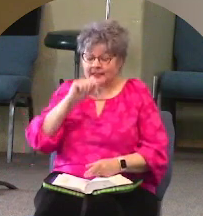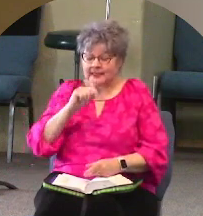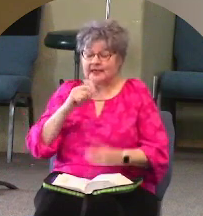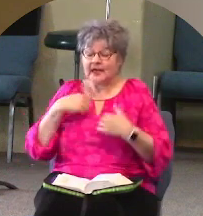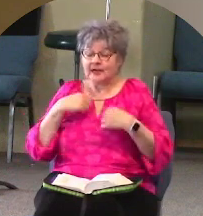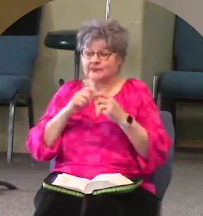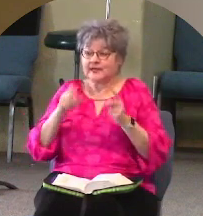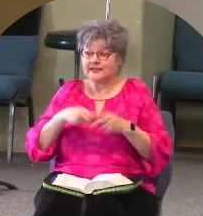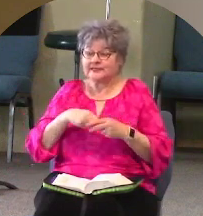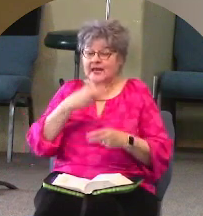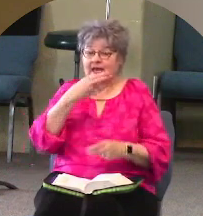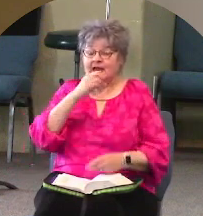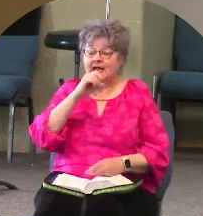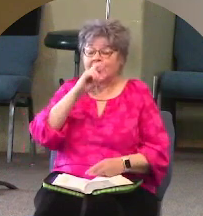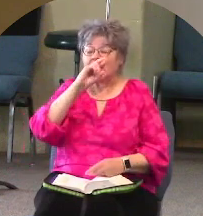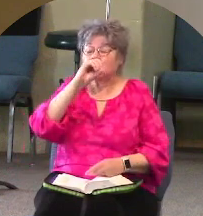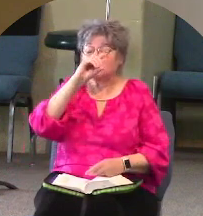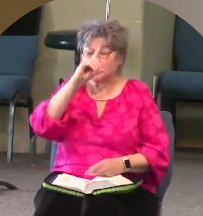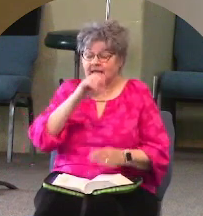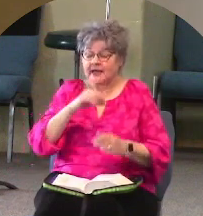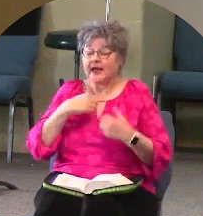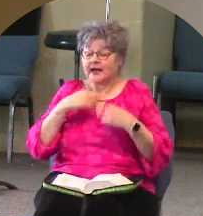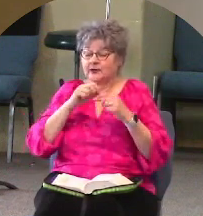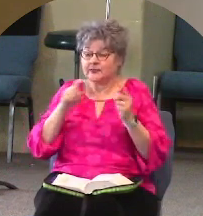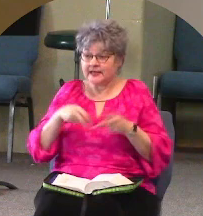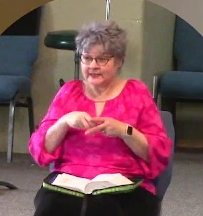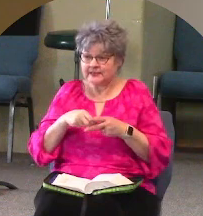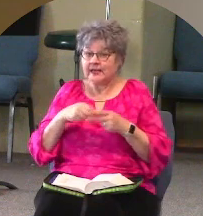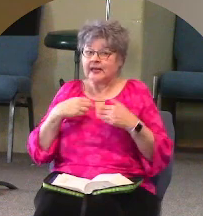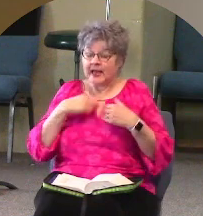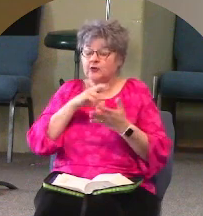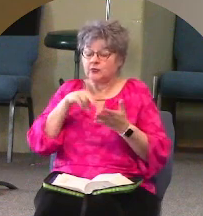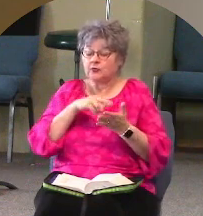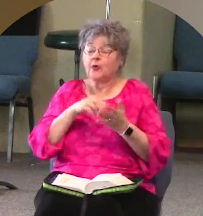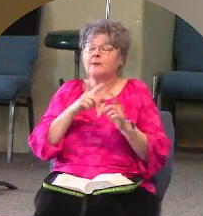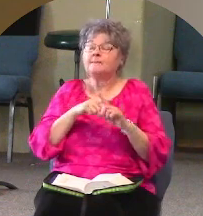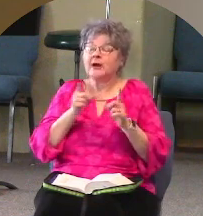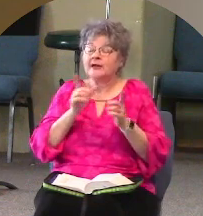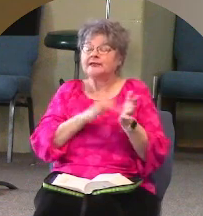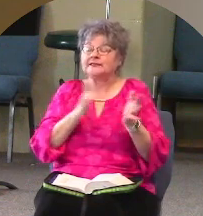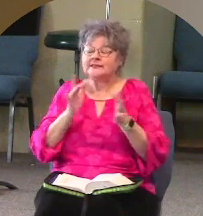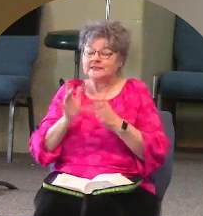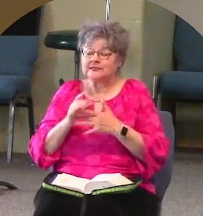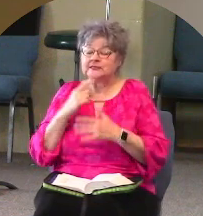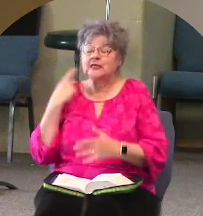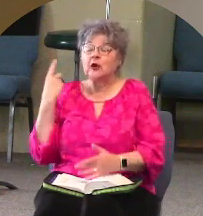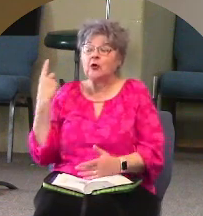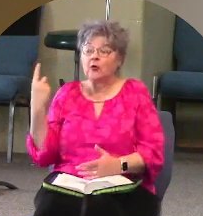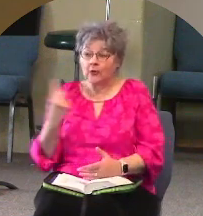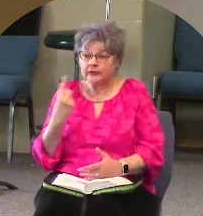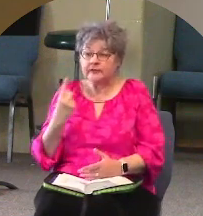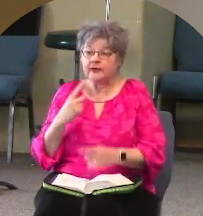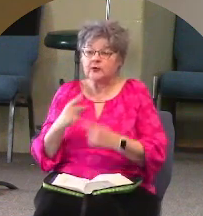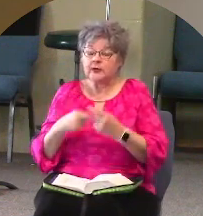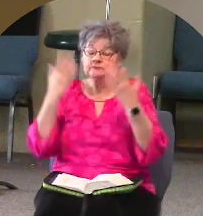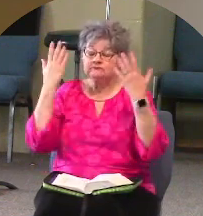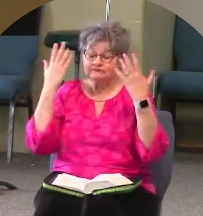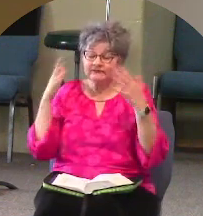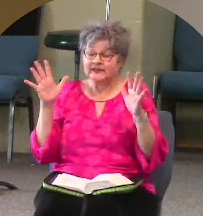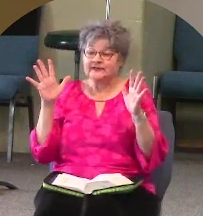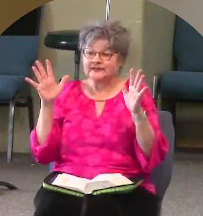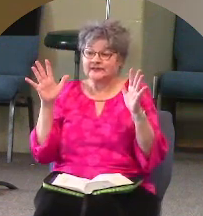place. Everybody had a role and a place. But Jesus is the only one, when it's all said and